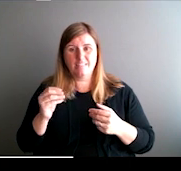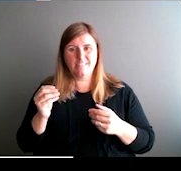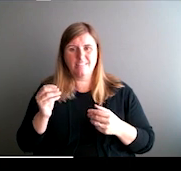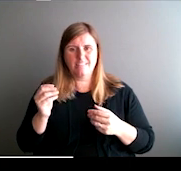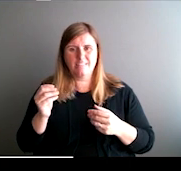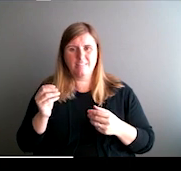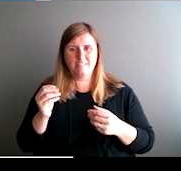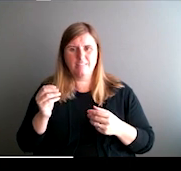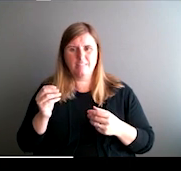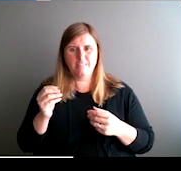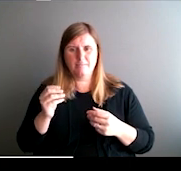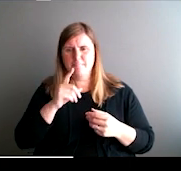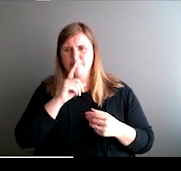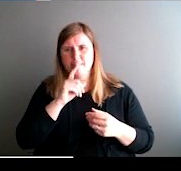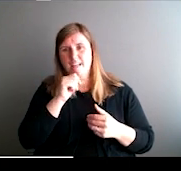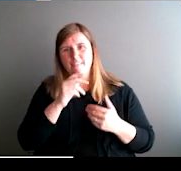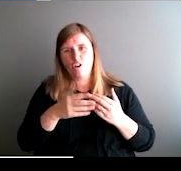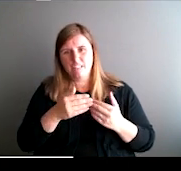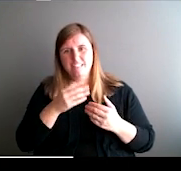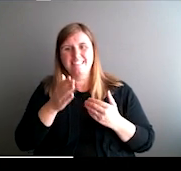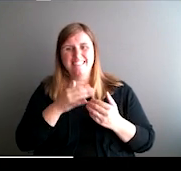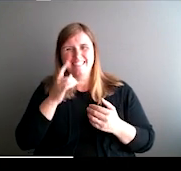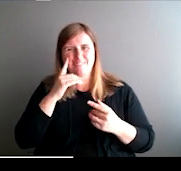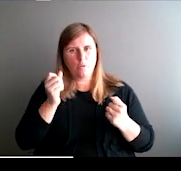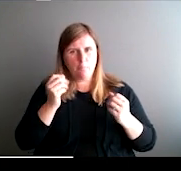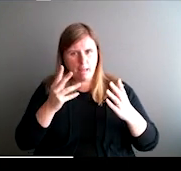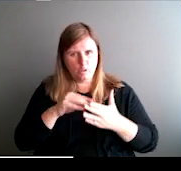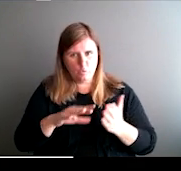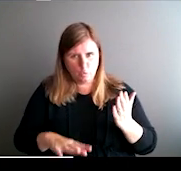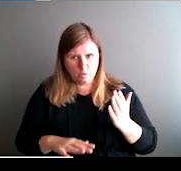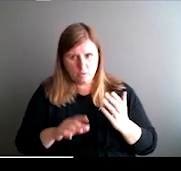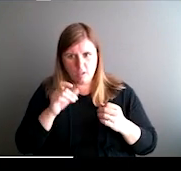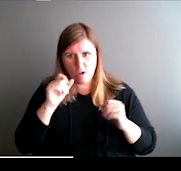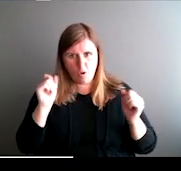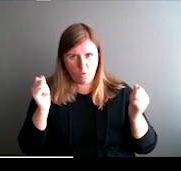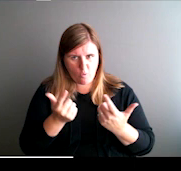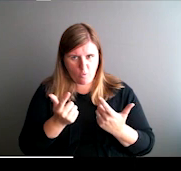sort of, I shouldn't say it's very easy. It's very easy for many students, not